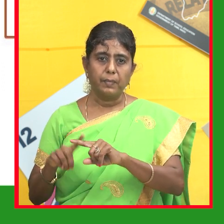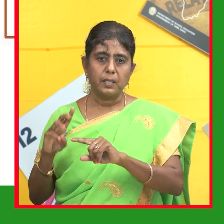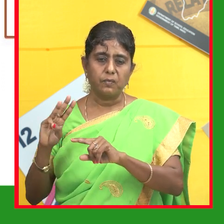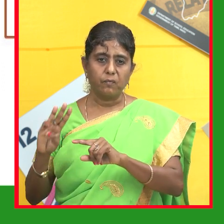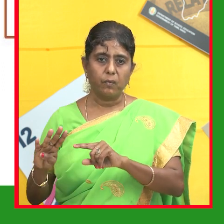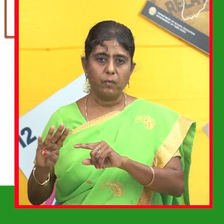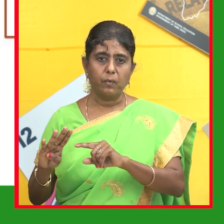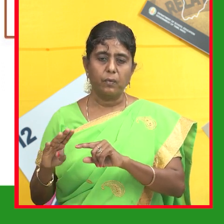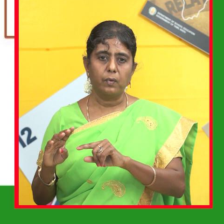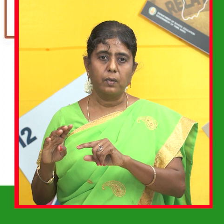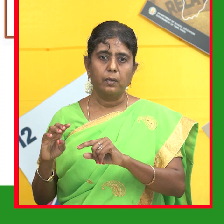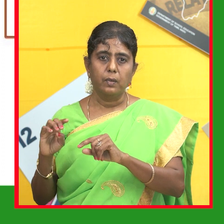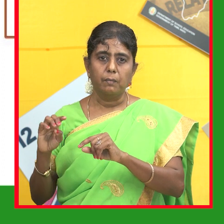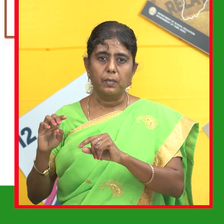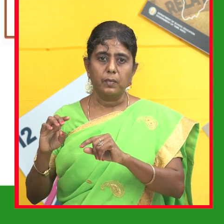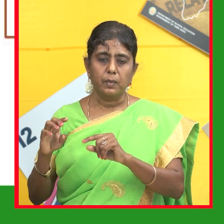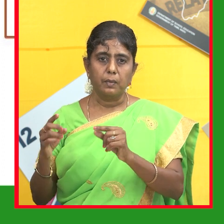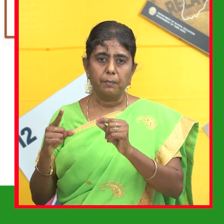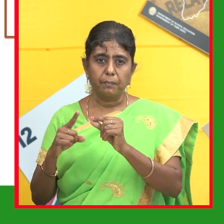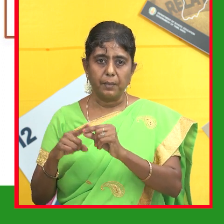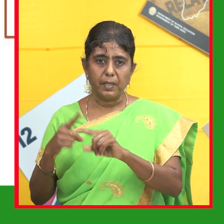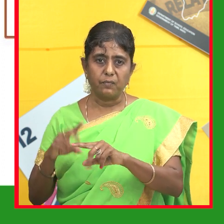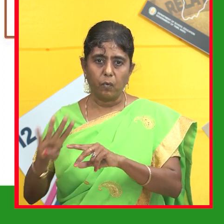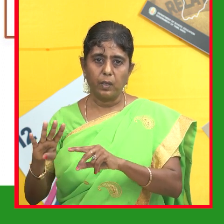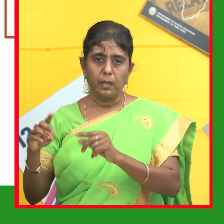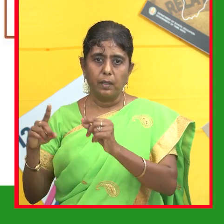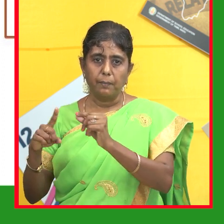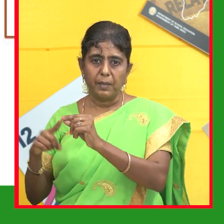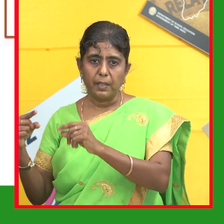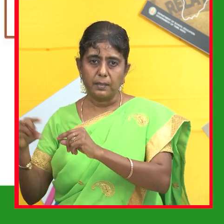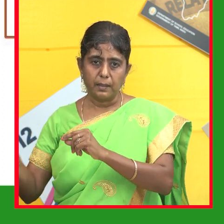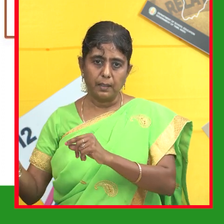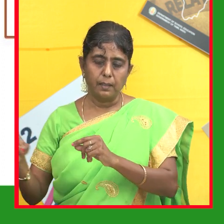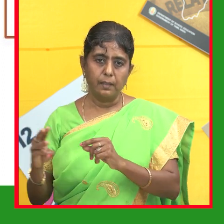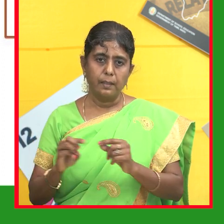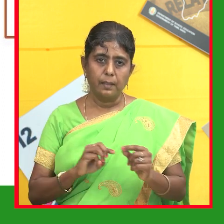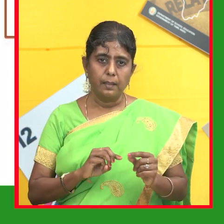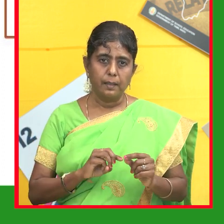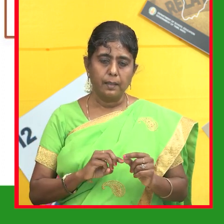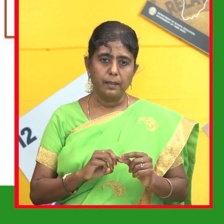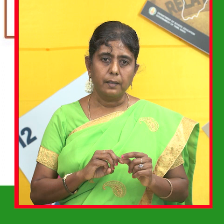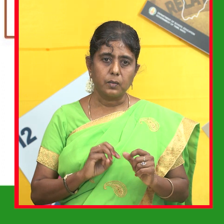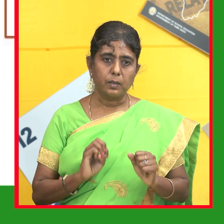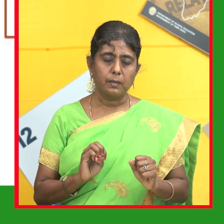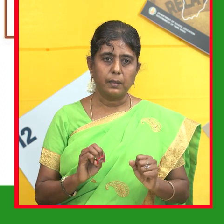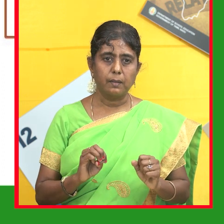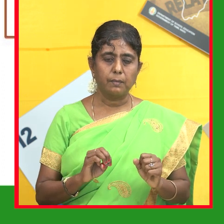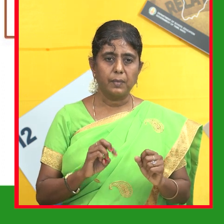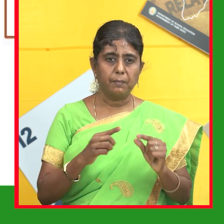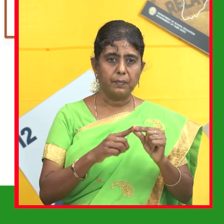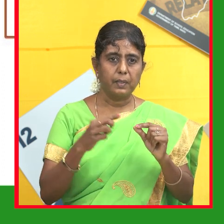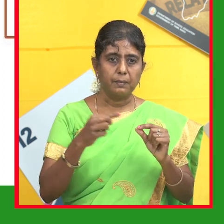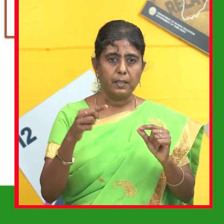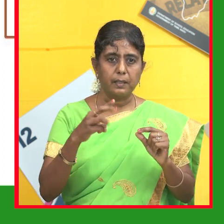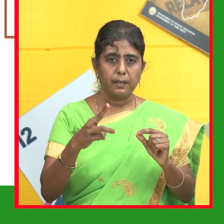for the p square plus p minus 12, we have tried the p plus 4 and the p minus 3. So what can be done? The